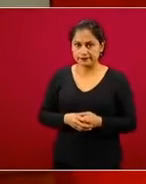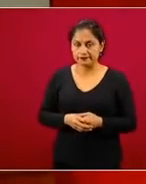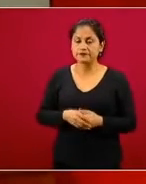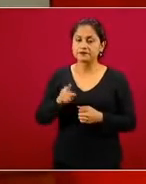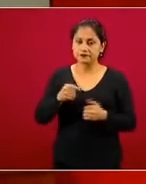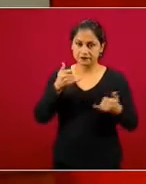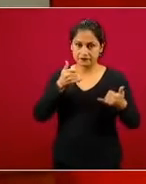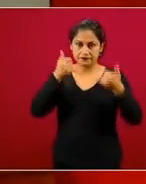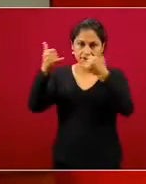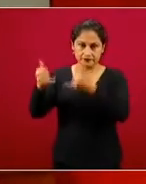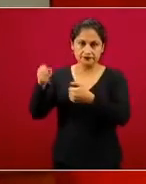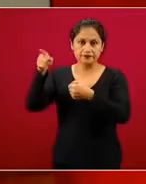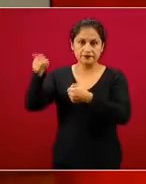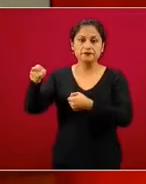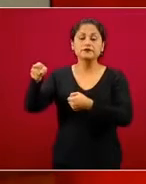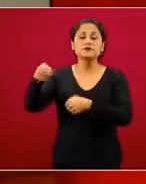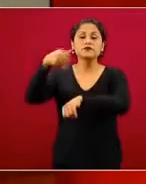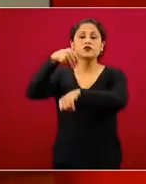people